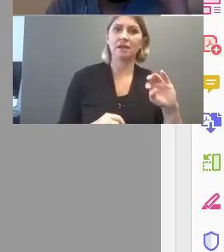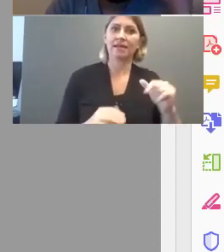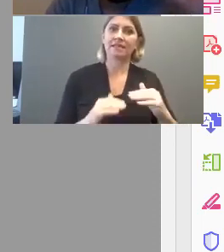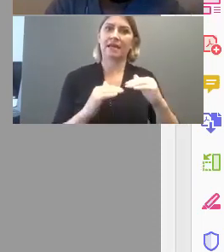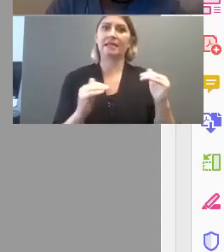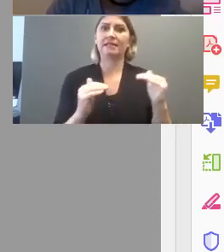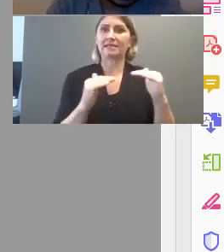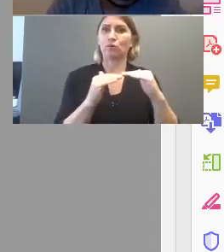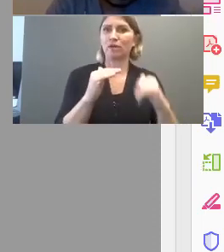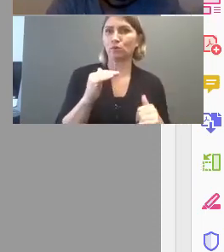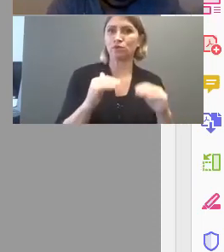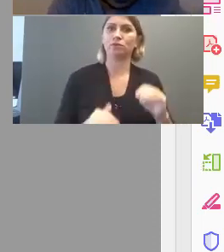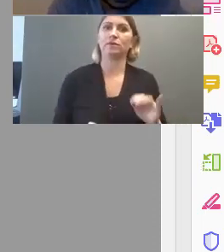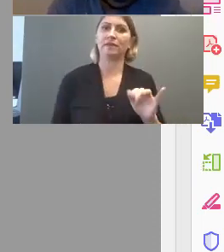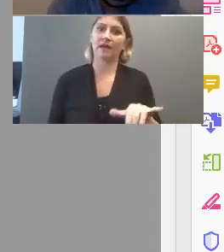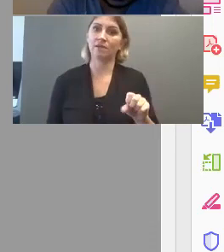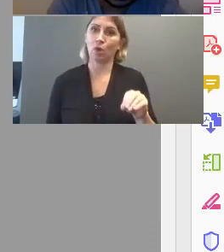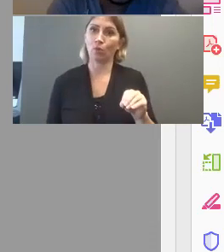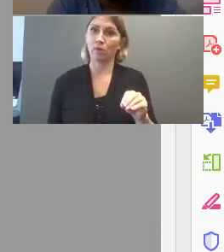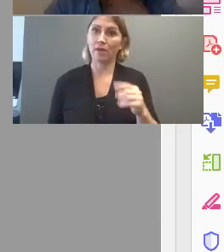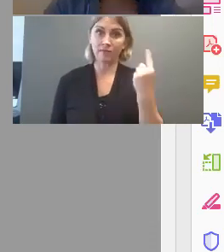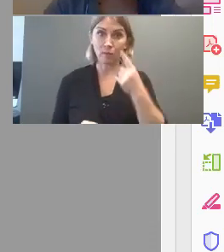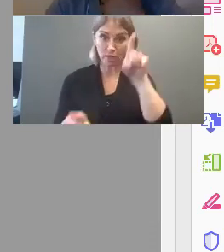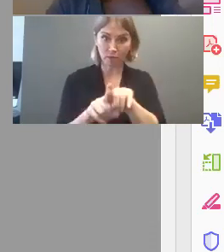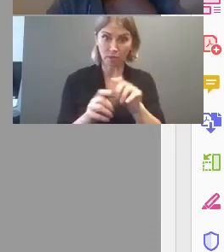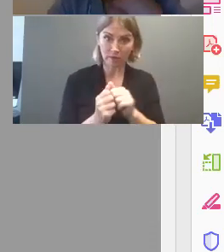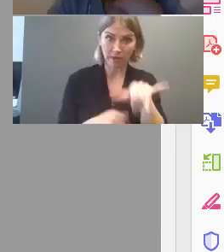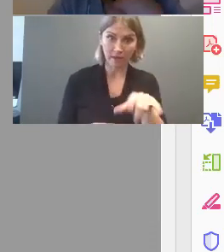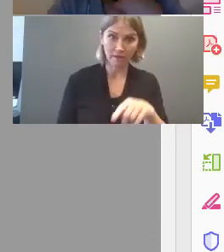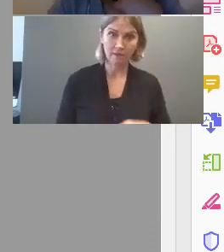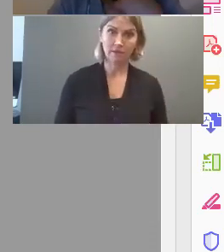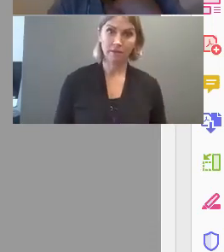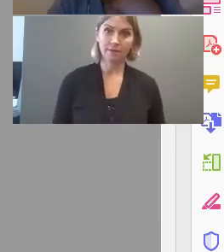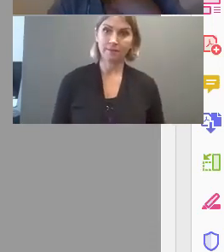n. Does everyone agree with this?